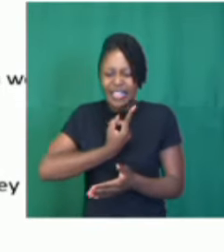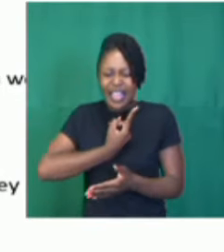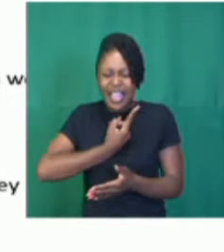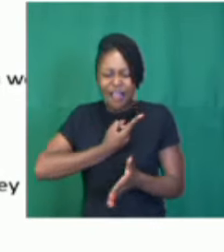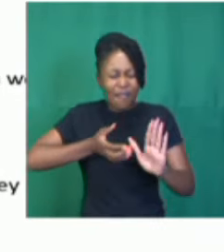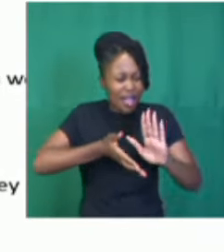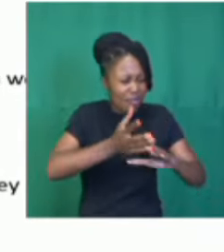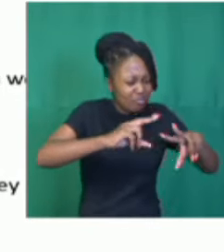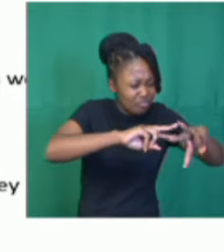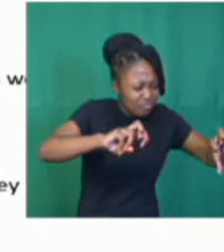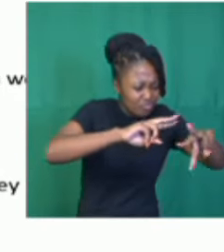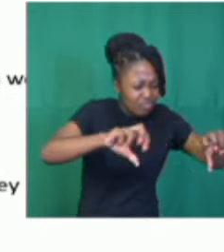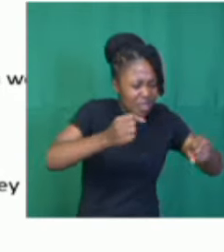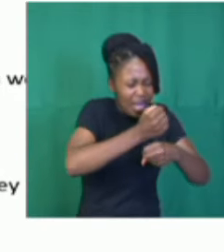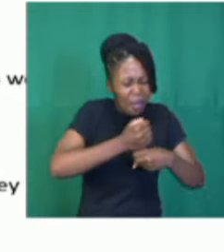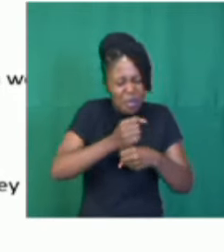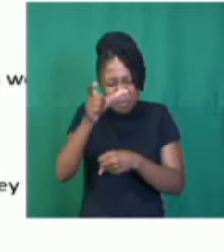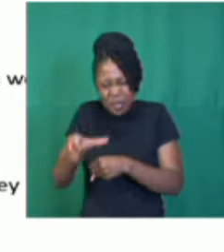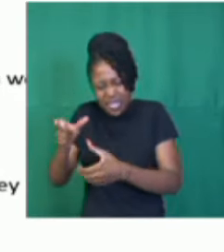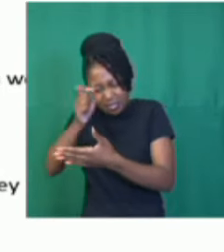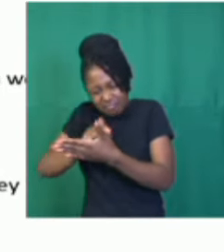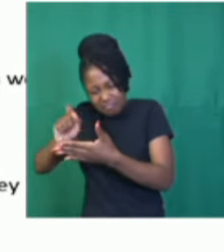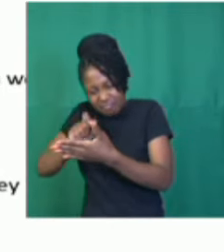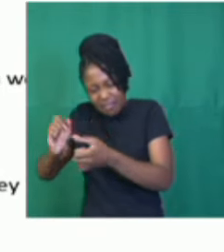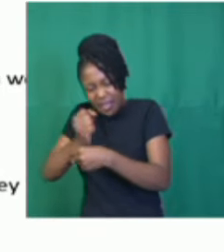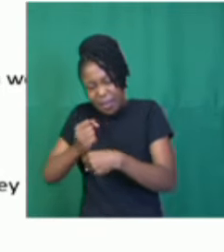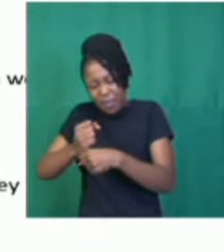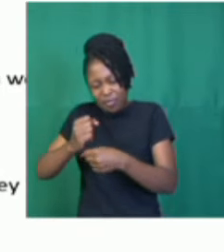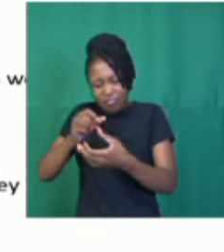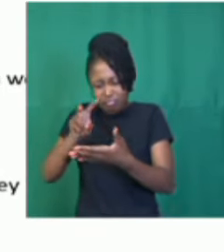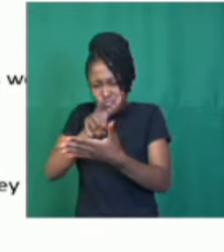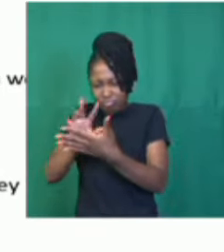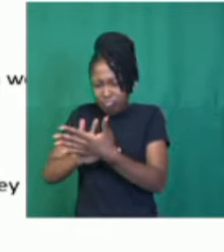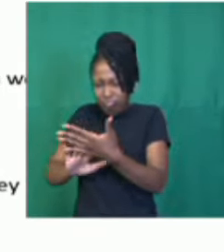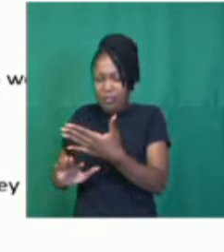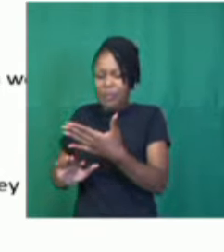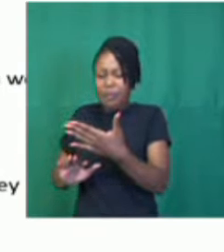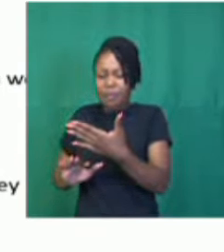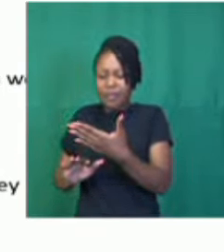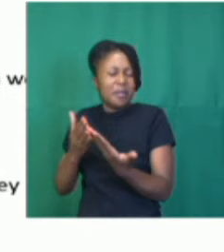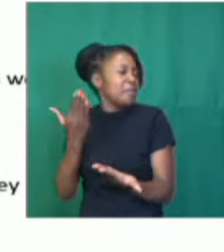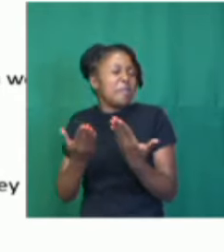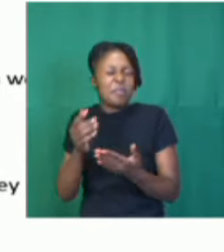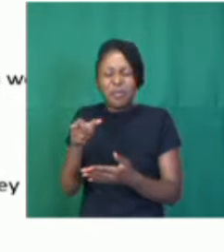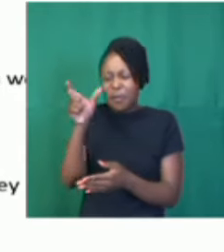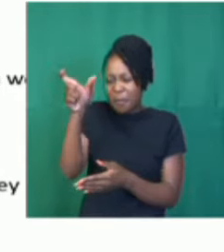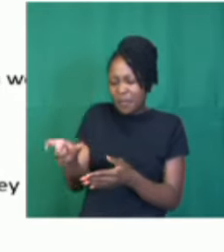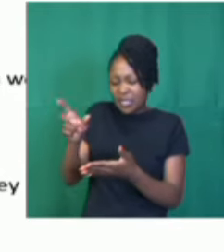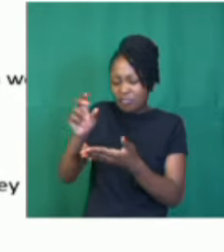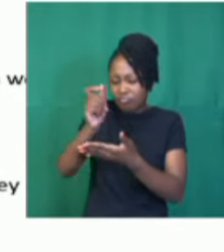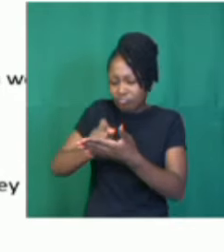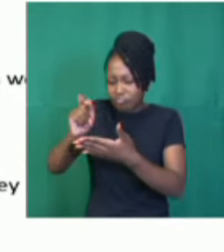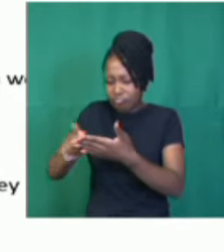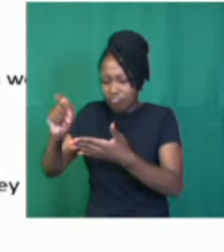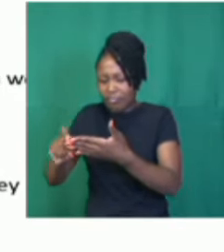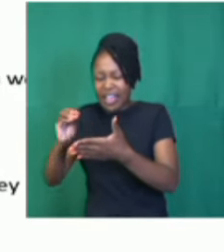has written that piece of writing, so that you can normally understand that normally this kind of author writes maybe text that will